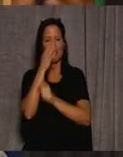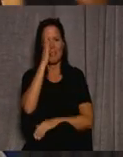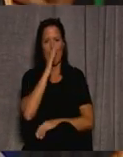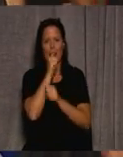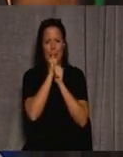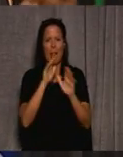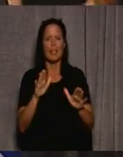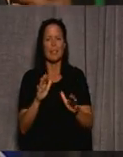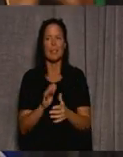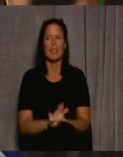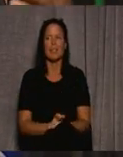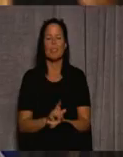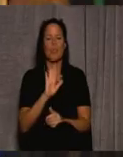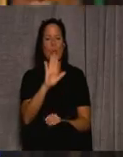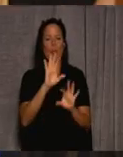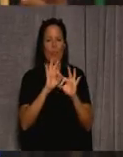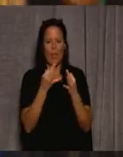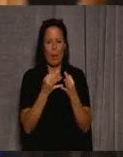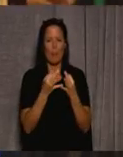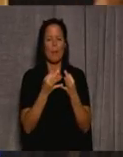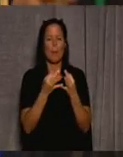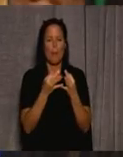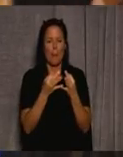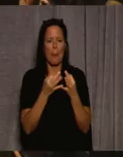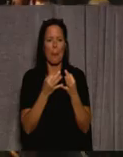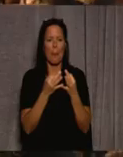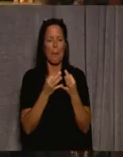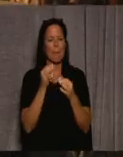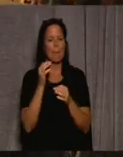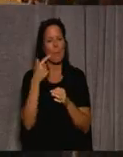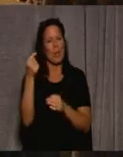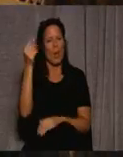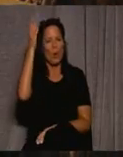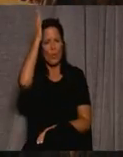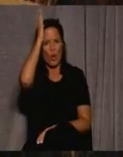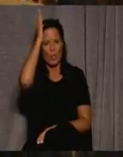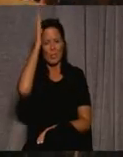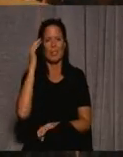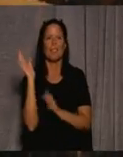God bless you all, to your family, and yes, go Sharks!